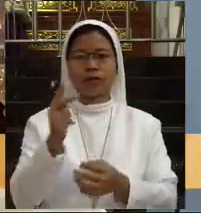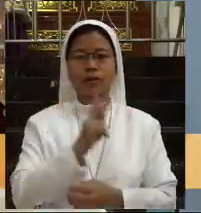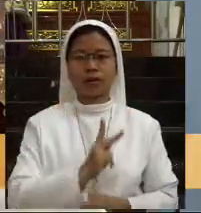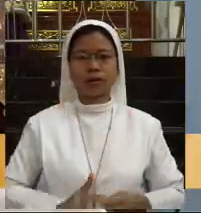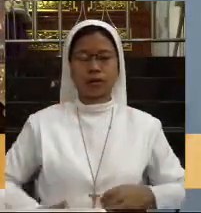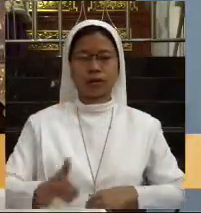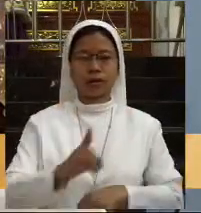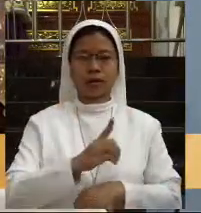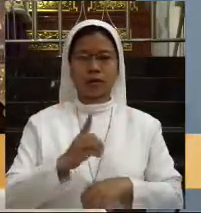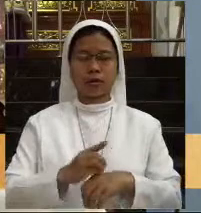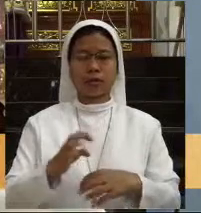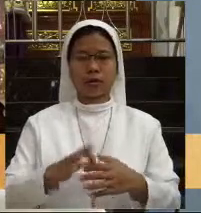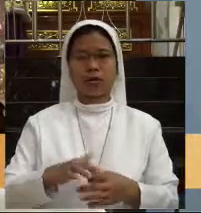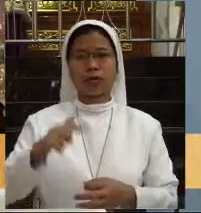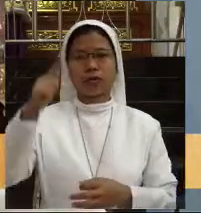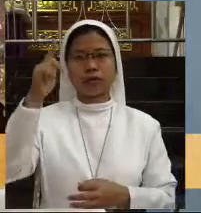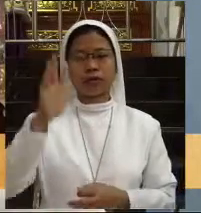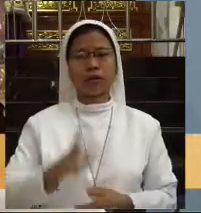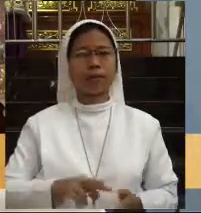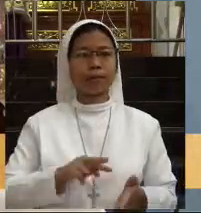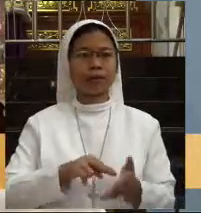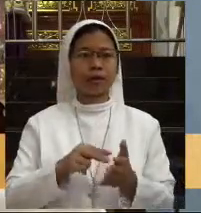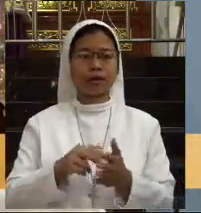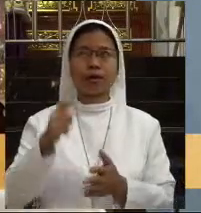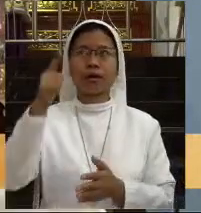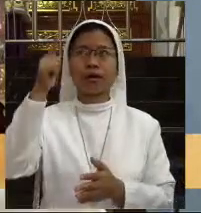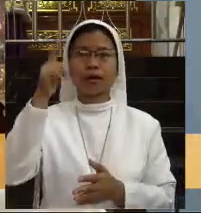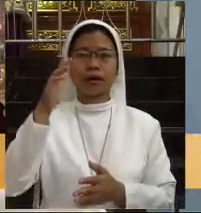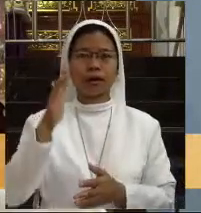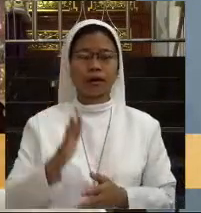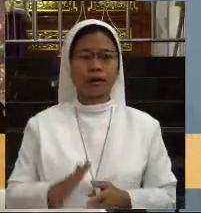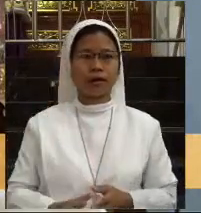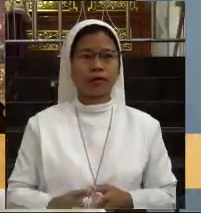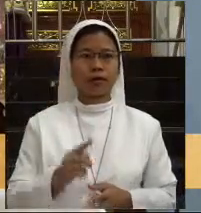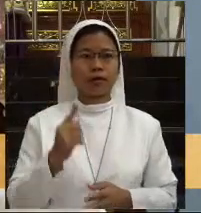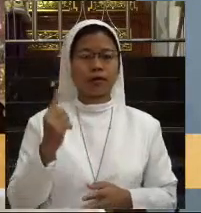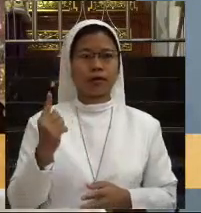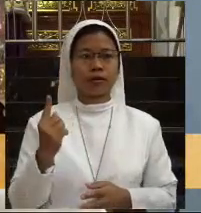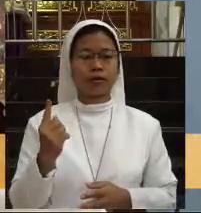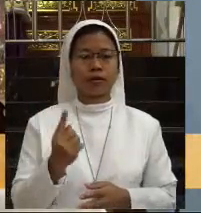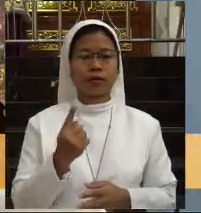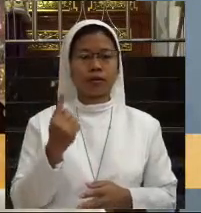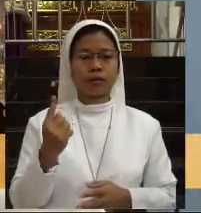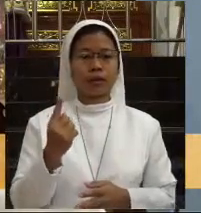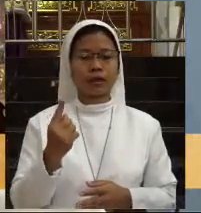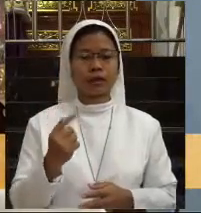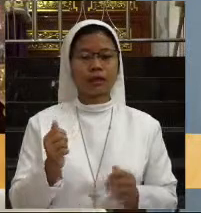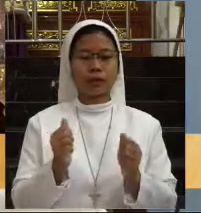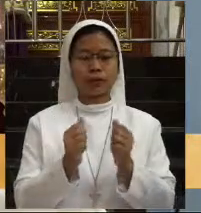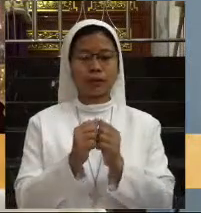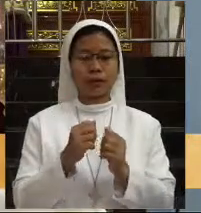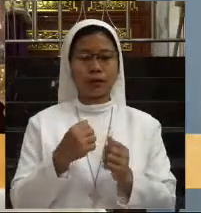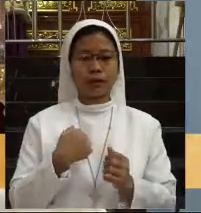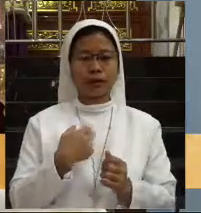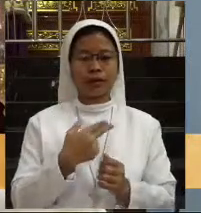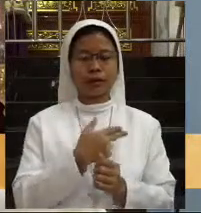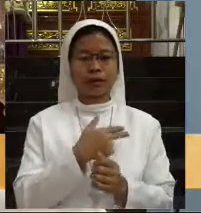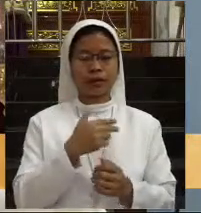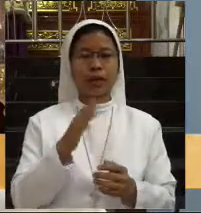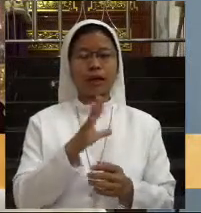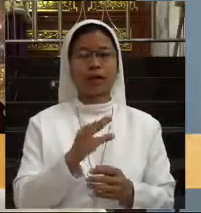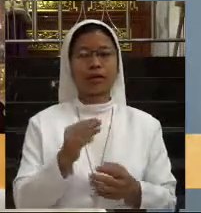God, which means God definitively is now effecting our